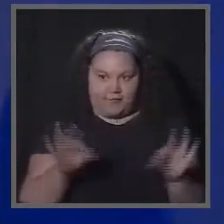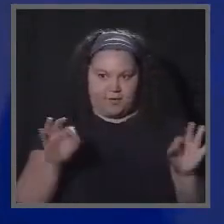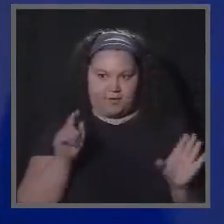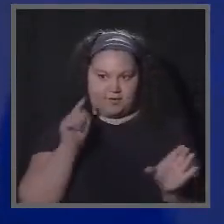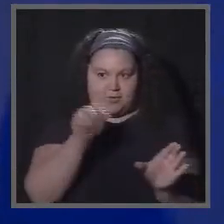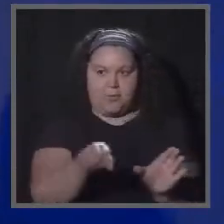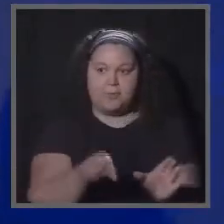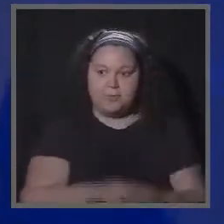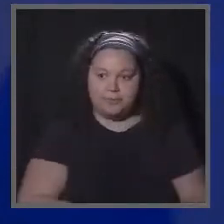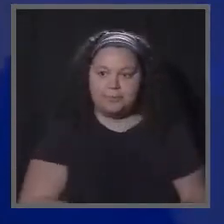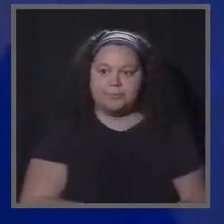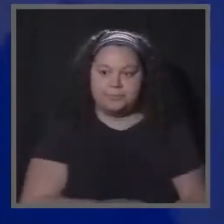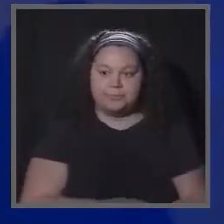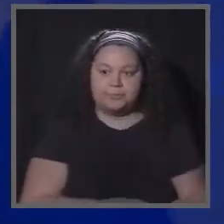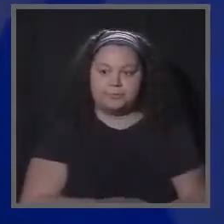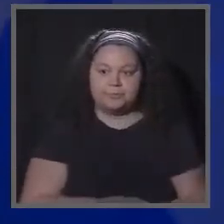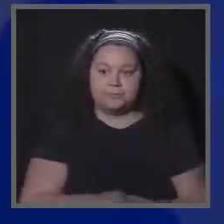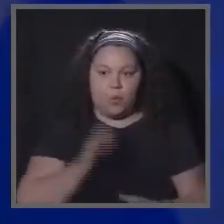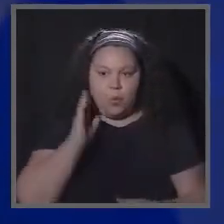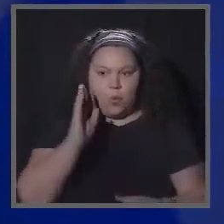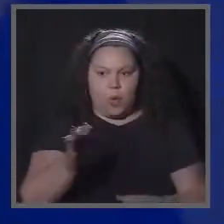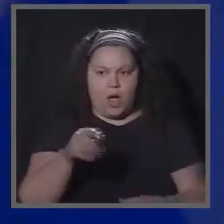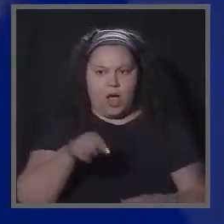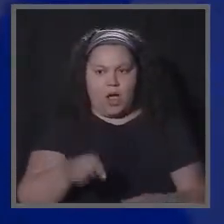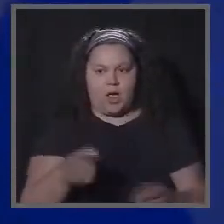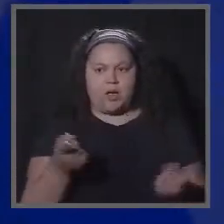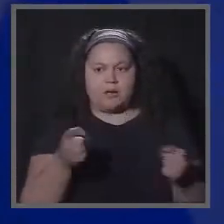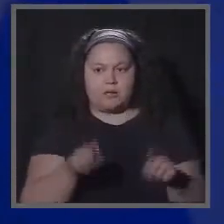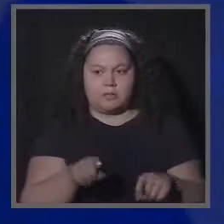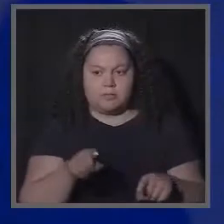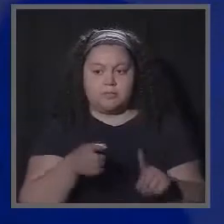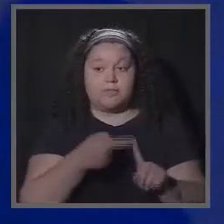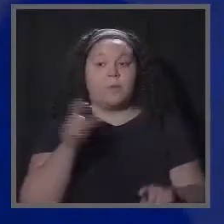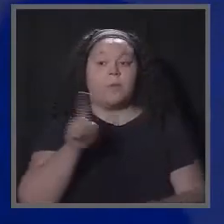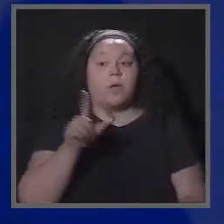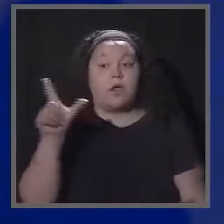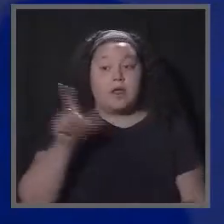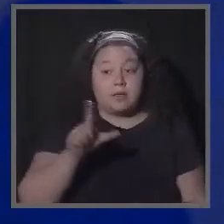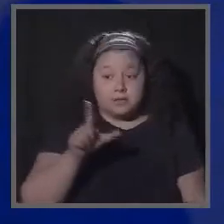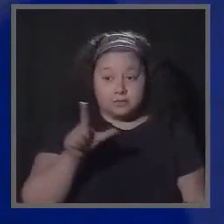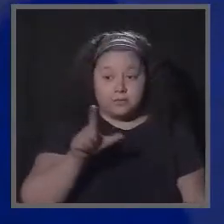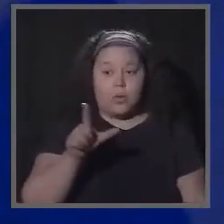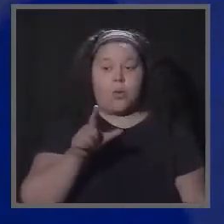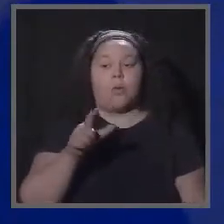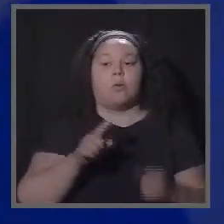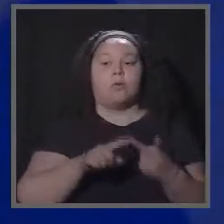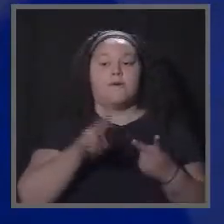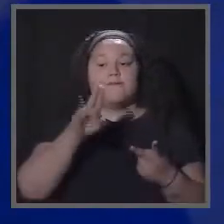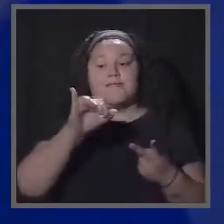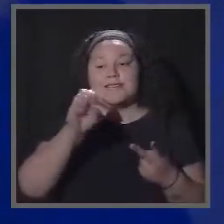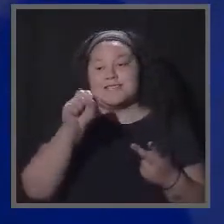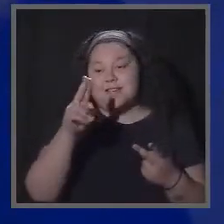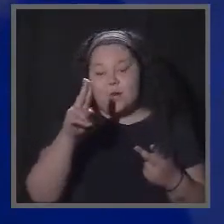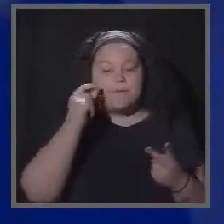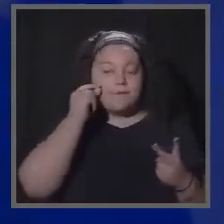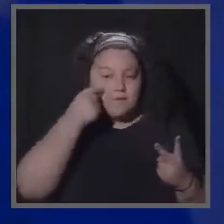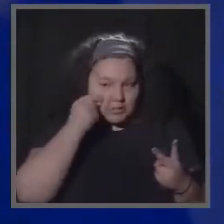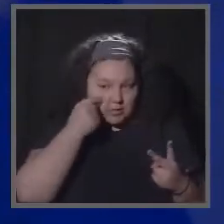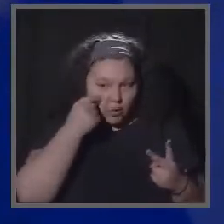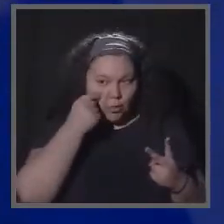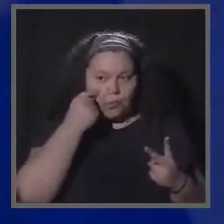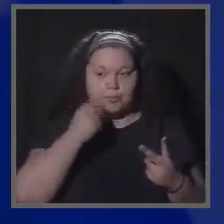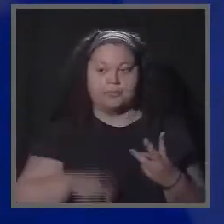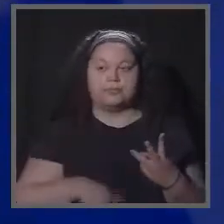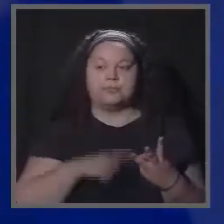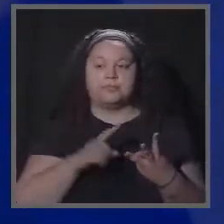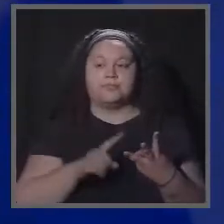and will happen for the first time also in Lisbon and Brazil, the MESH, the International Meeting of Art and Community. In terms